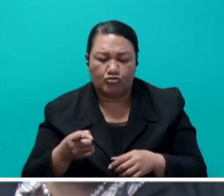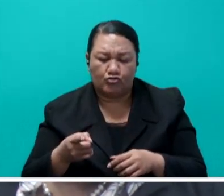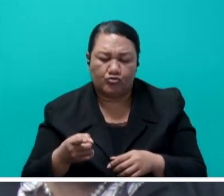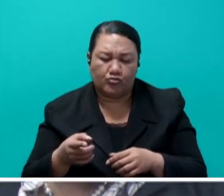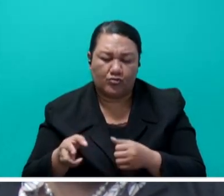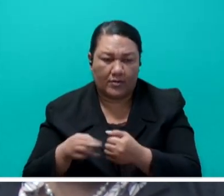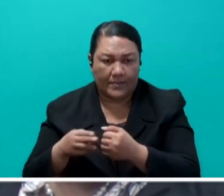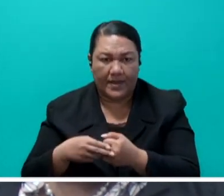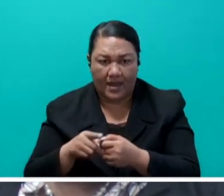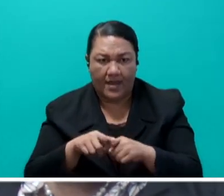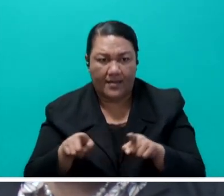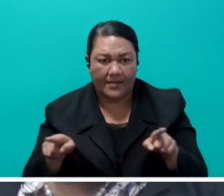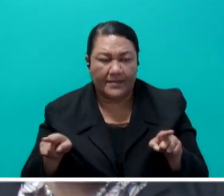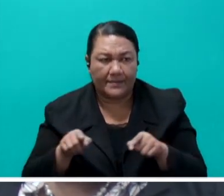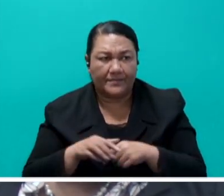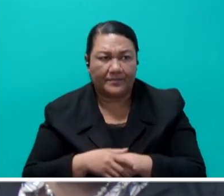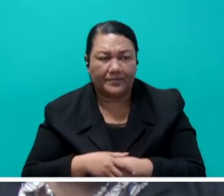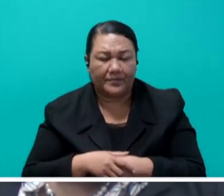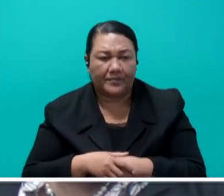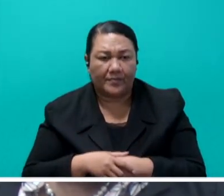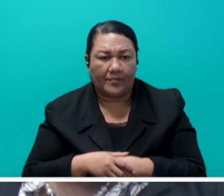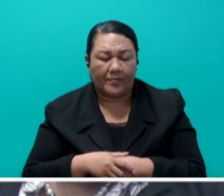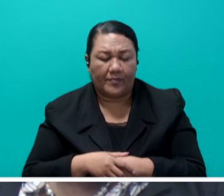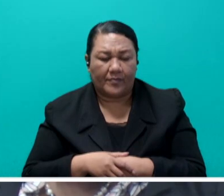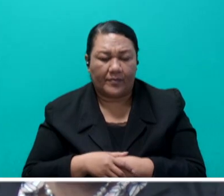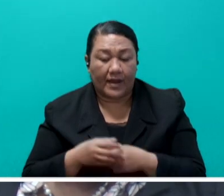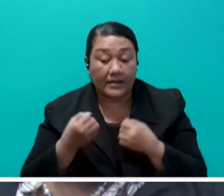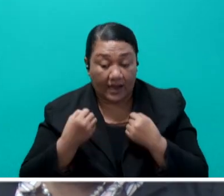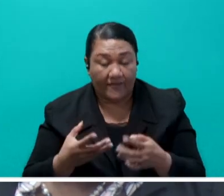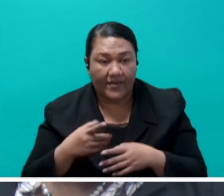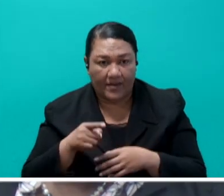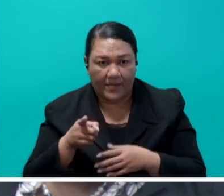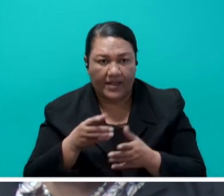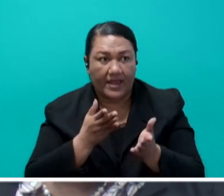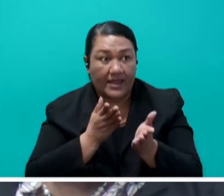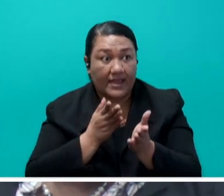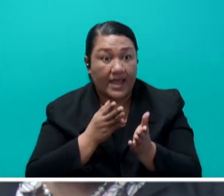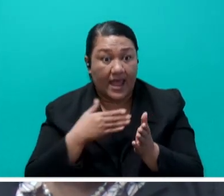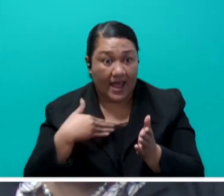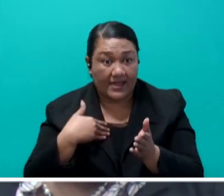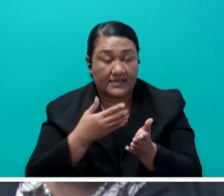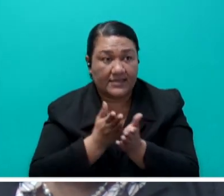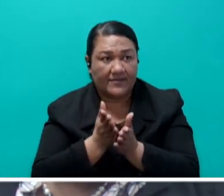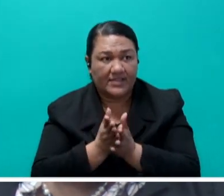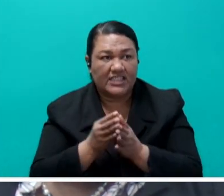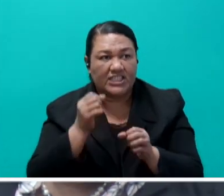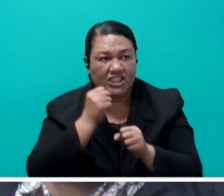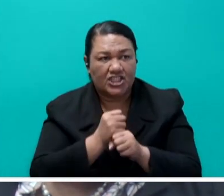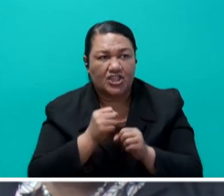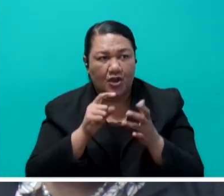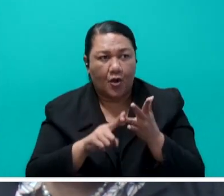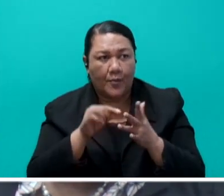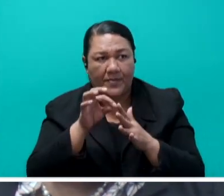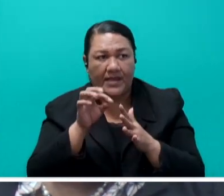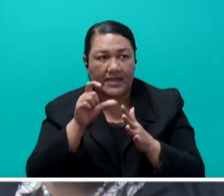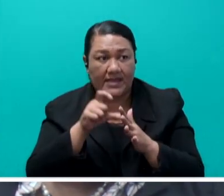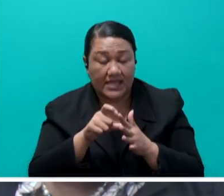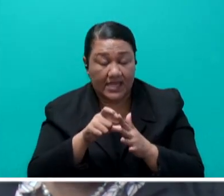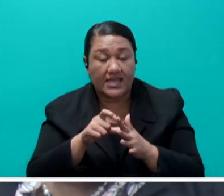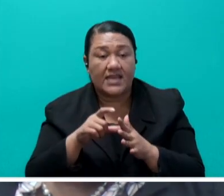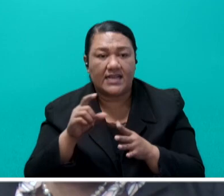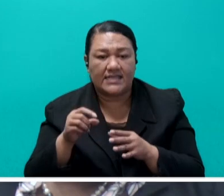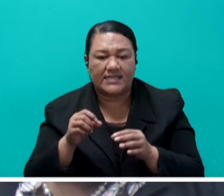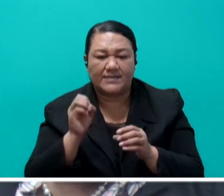that are currently provided from the health clinic. And those health services will be the GPD, Special Outpatient